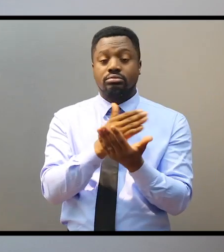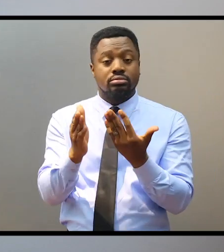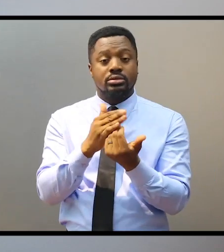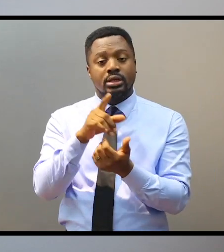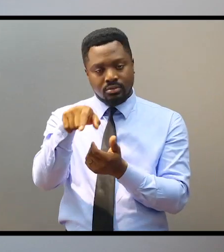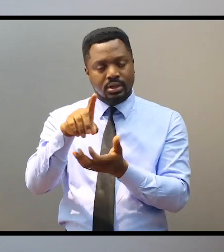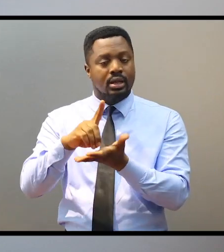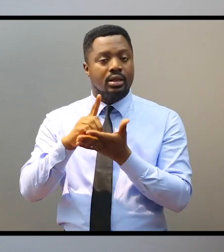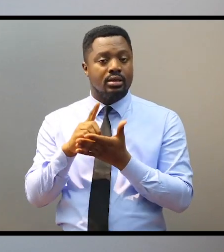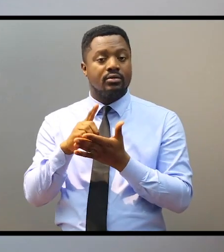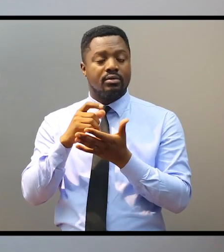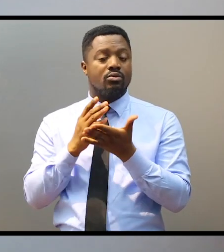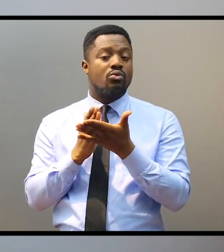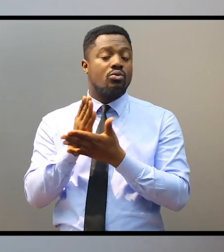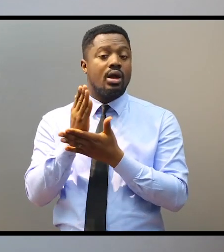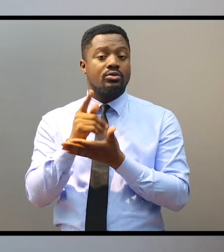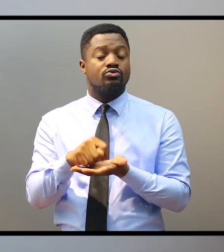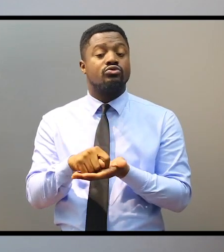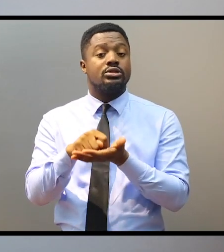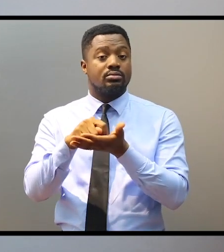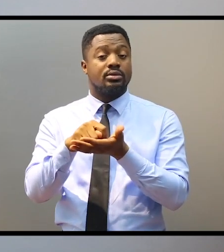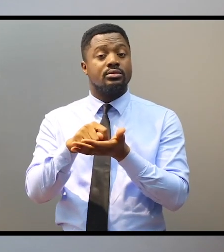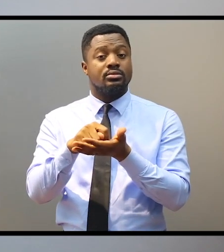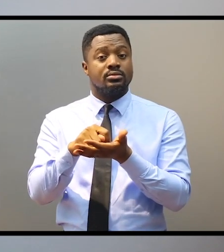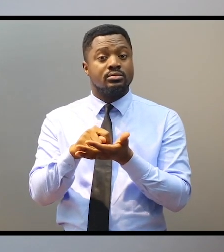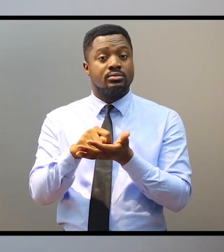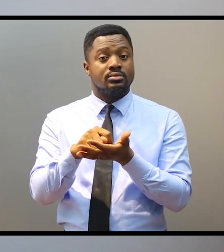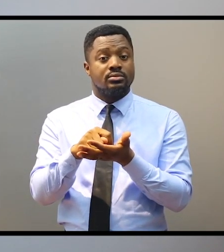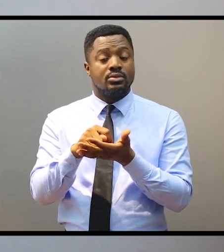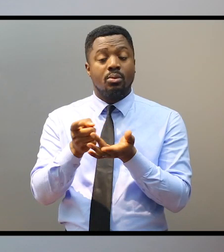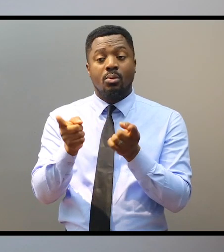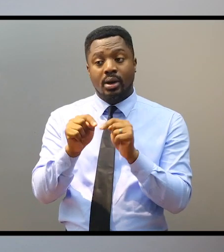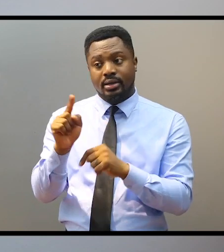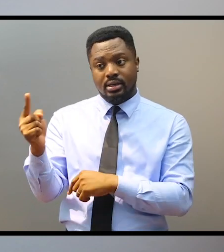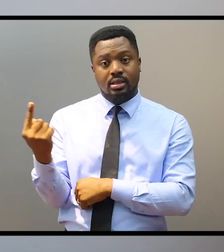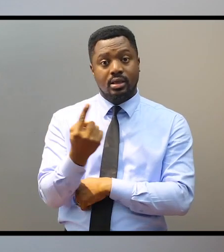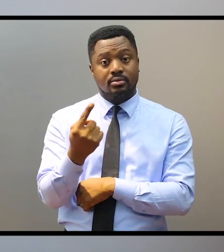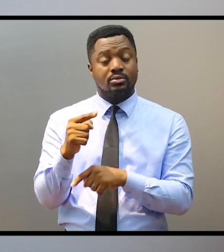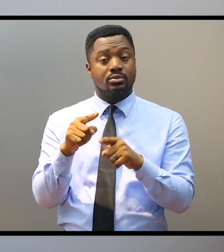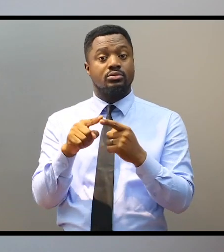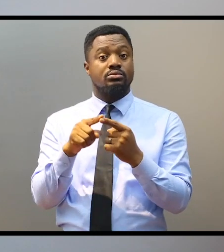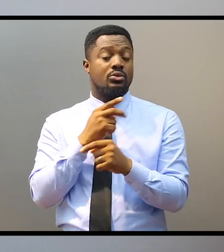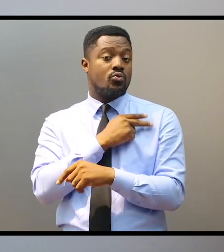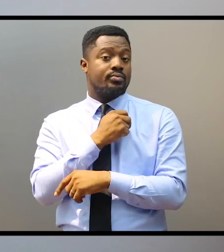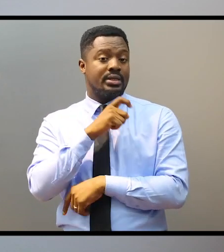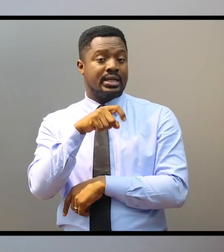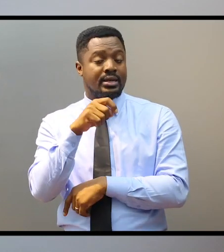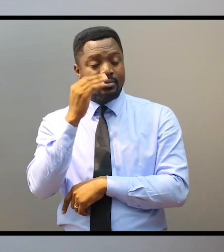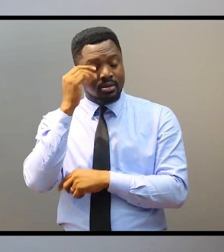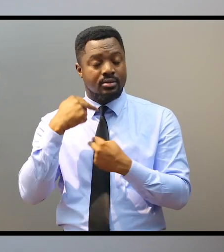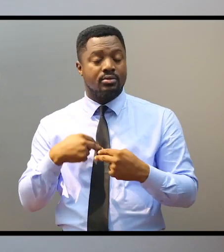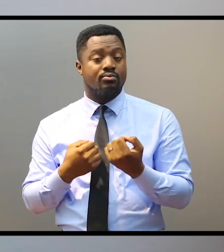extremely severe. And they also deserve and have a right to be treated when they are in need of mental